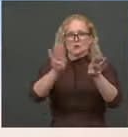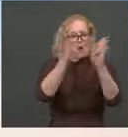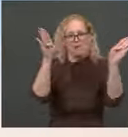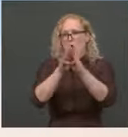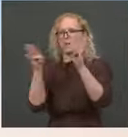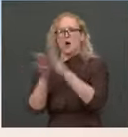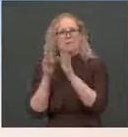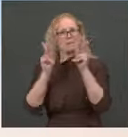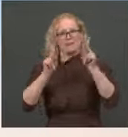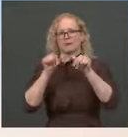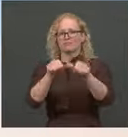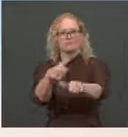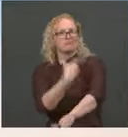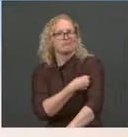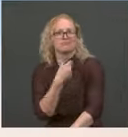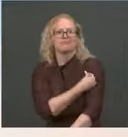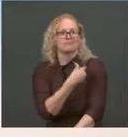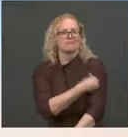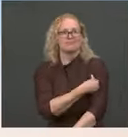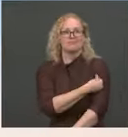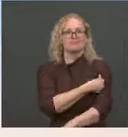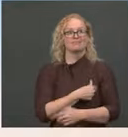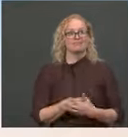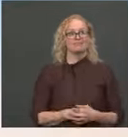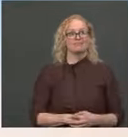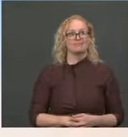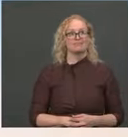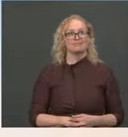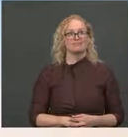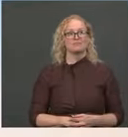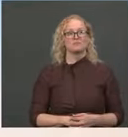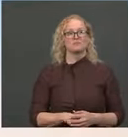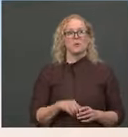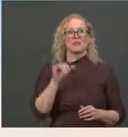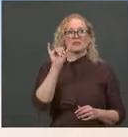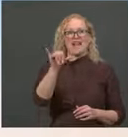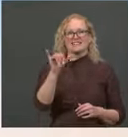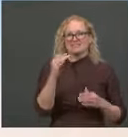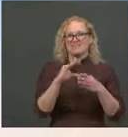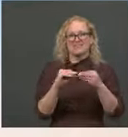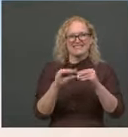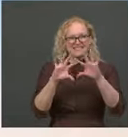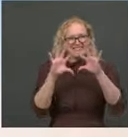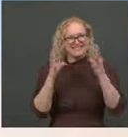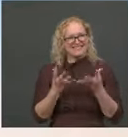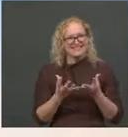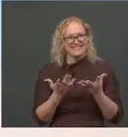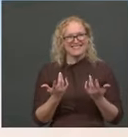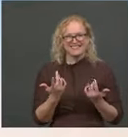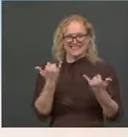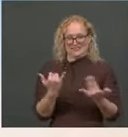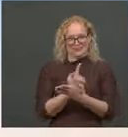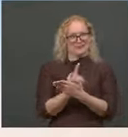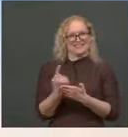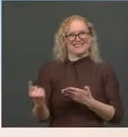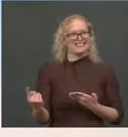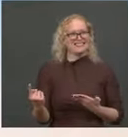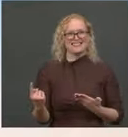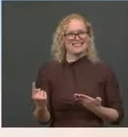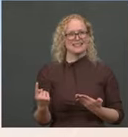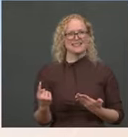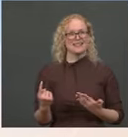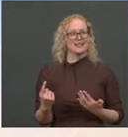that, I could go back to it about how I gave an update of this week on how we're doing in the state of the